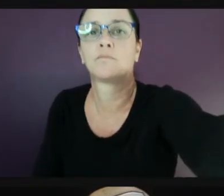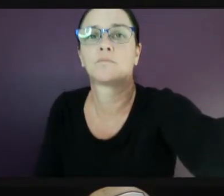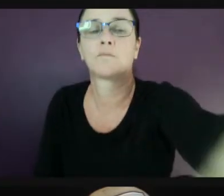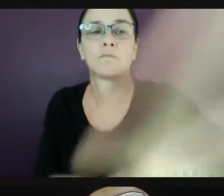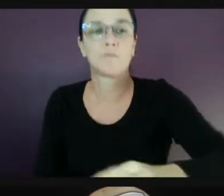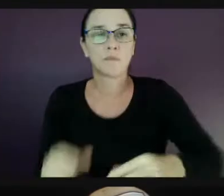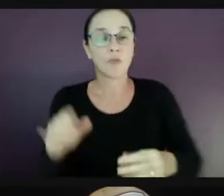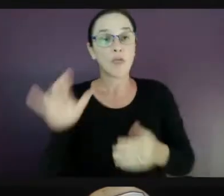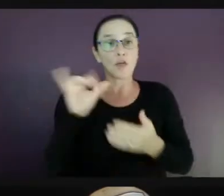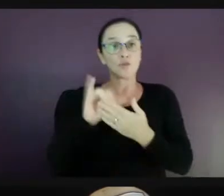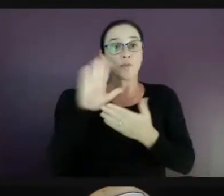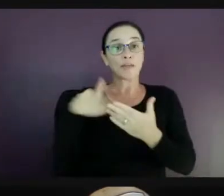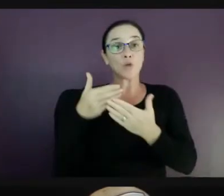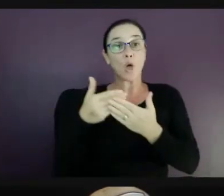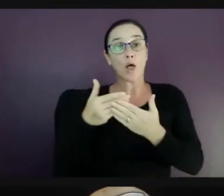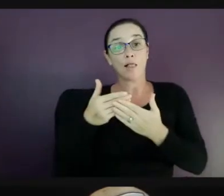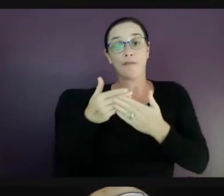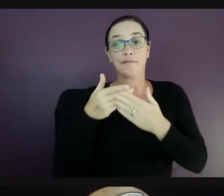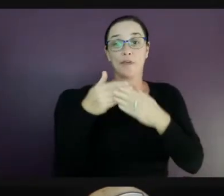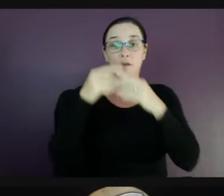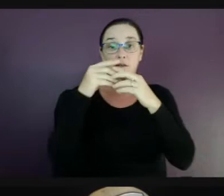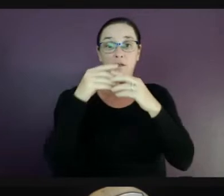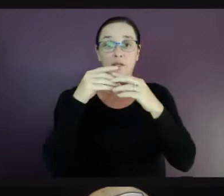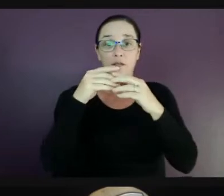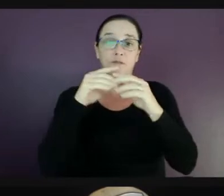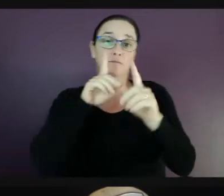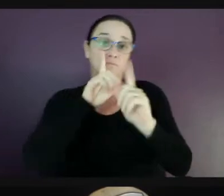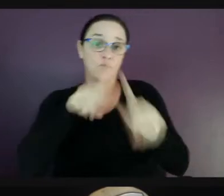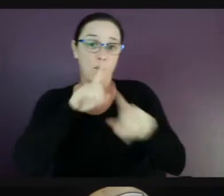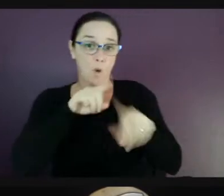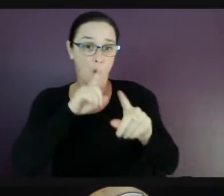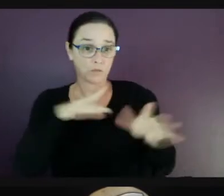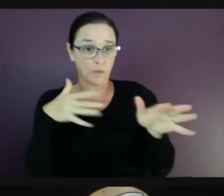text updates there. Not a lot of